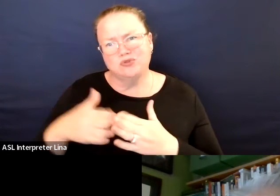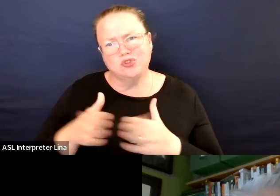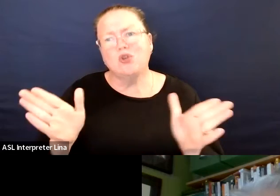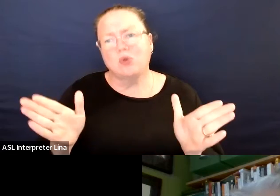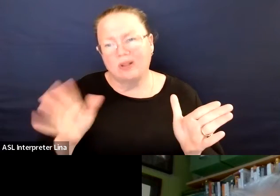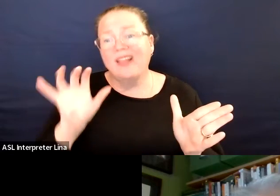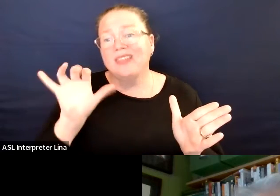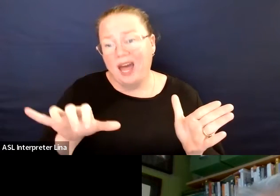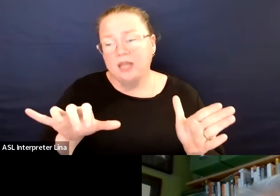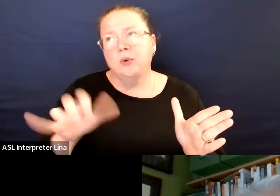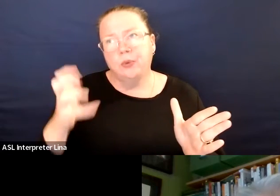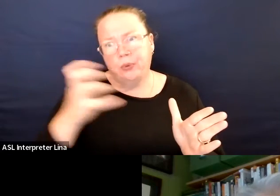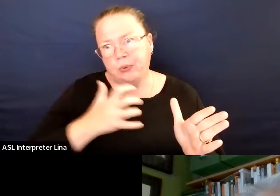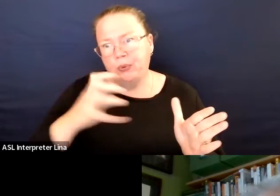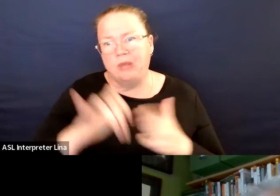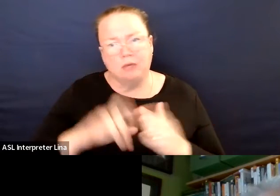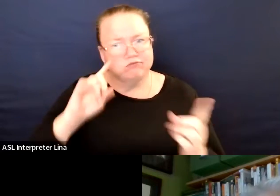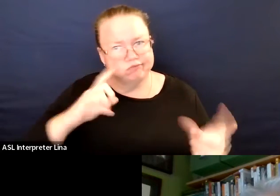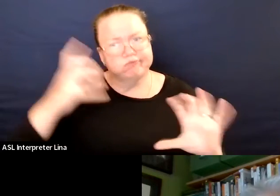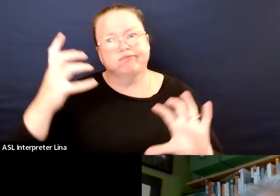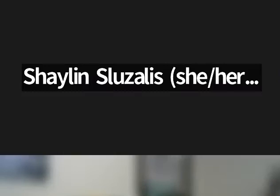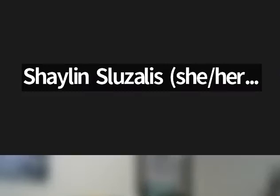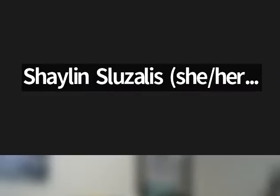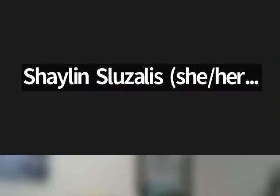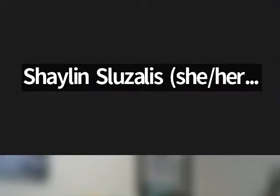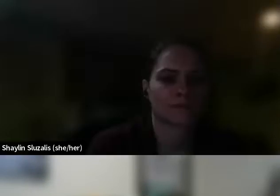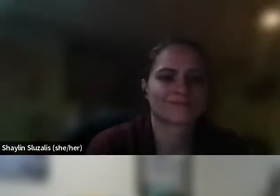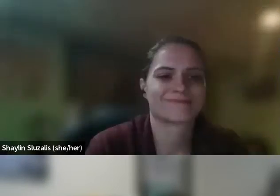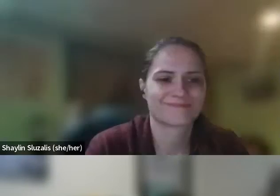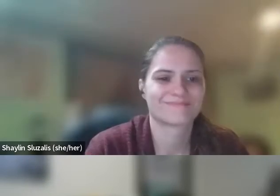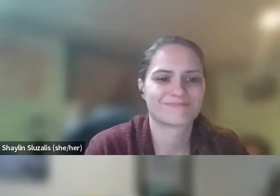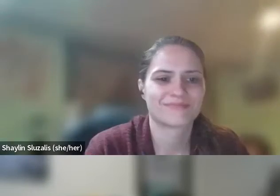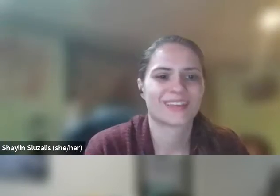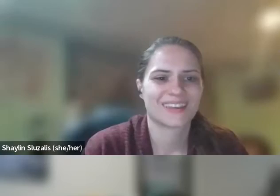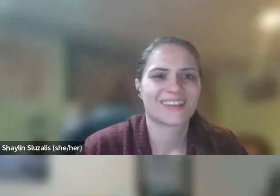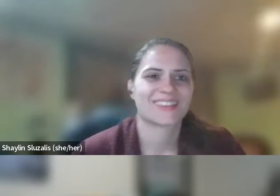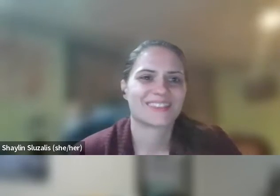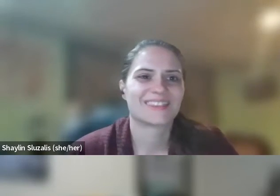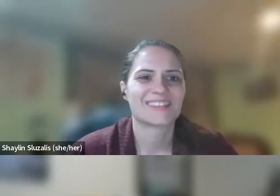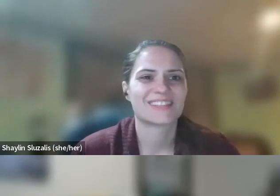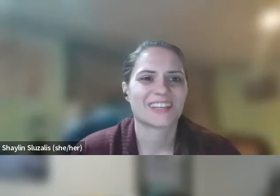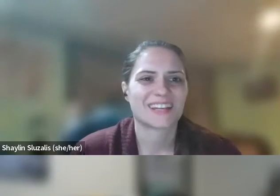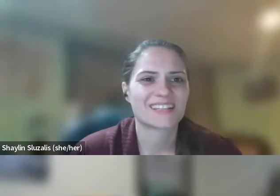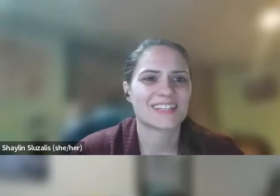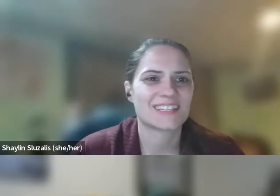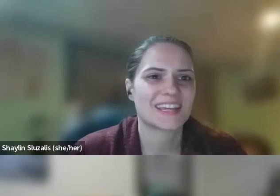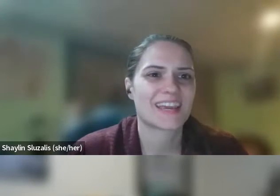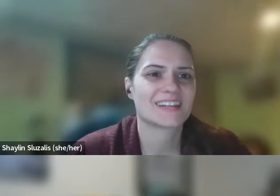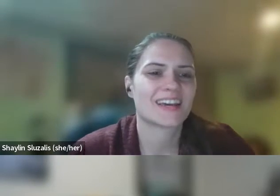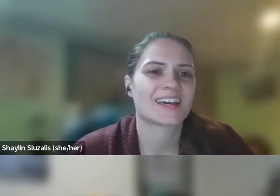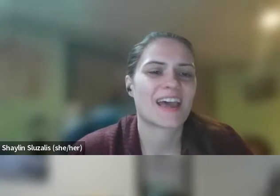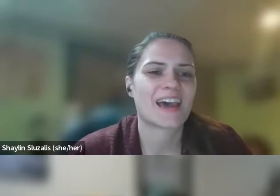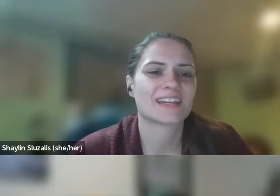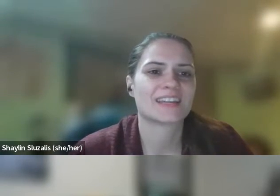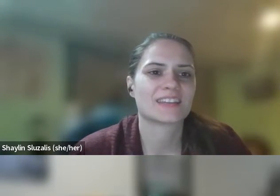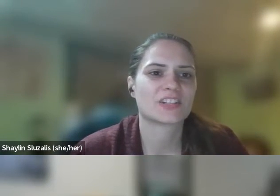That did that throw a wrench into things. Wonderful comment. Thank you. This is Shaylin. I see